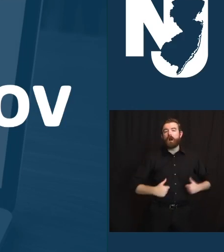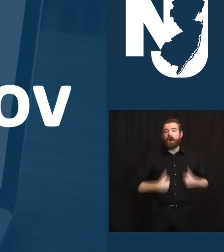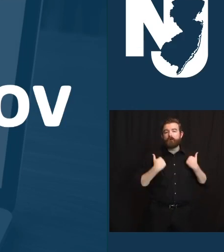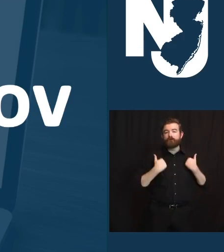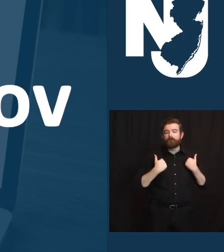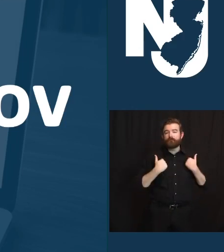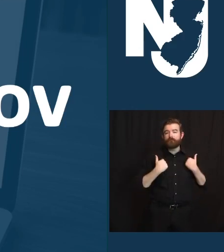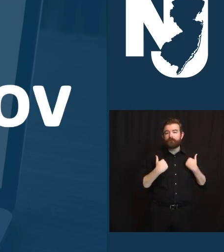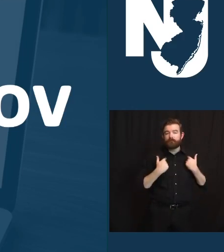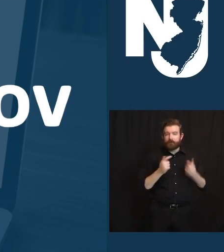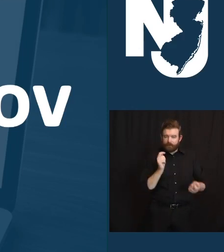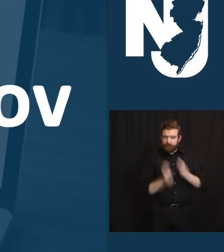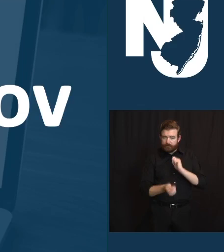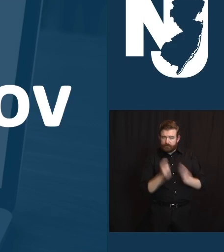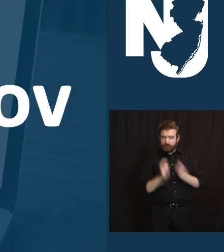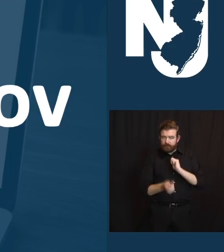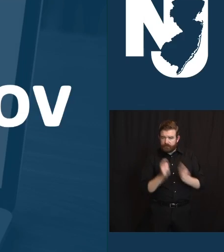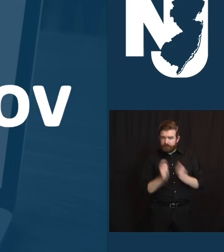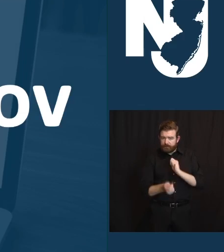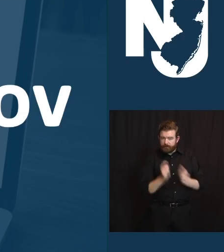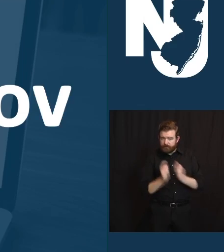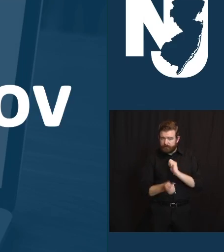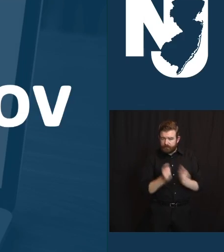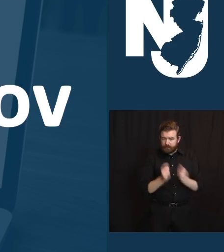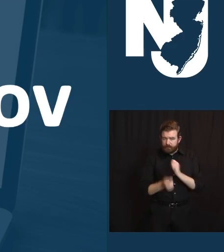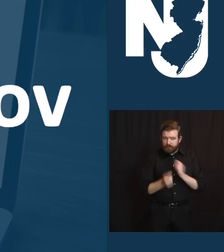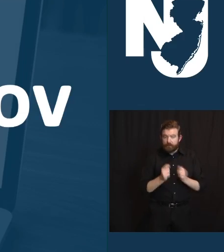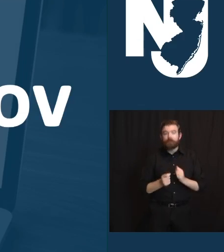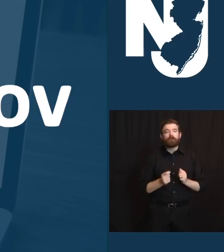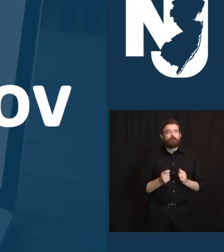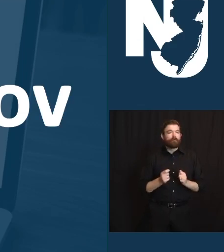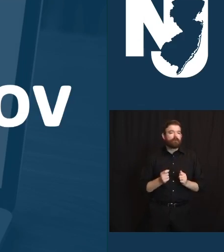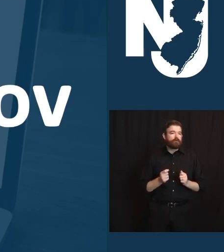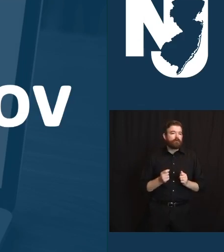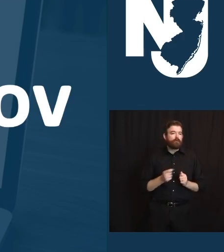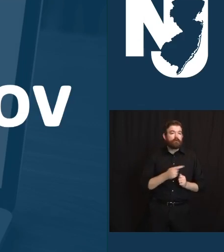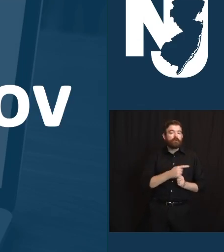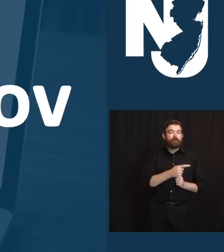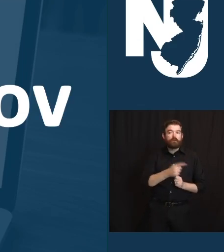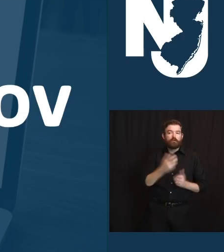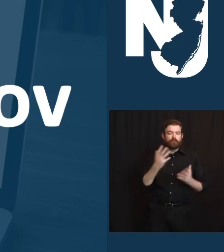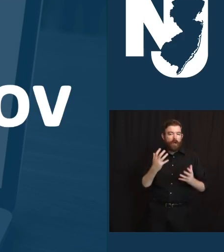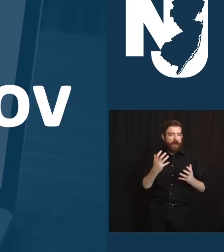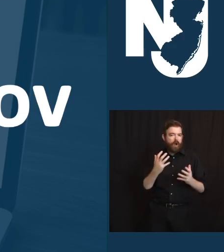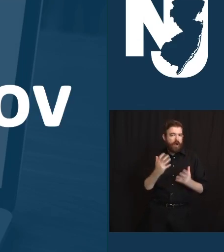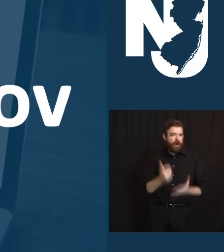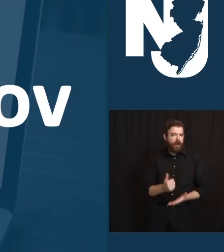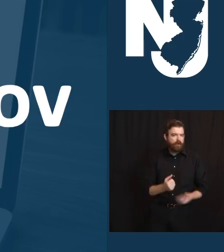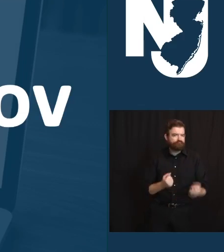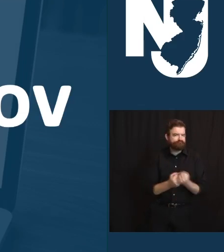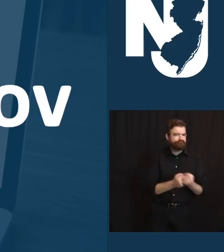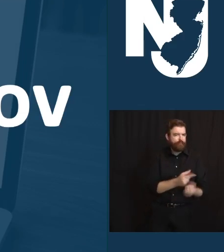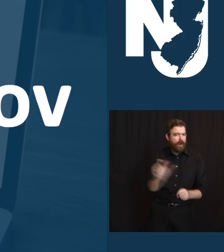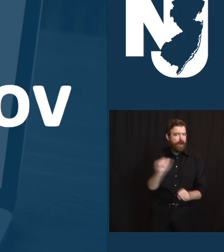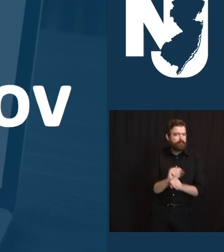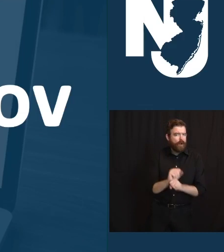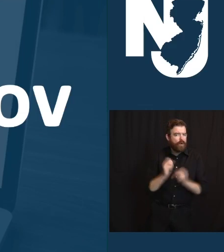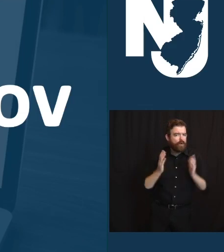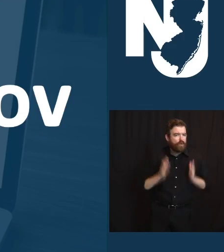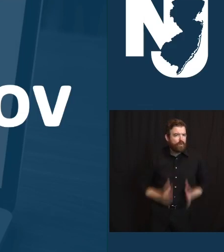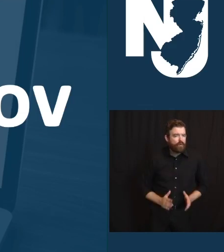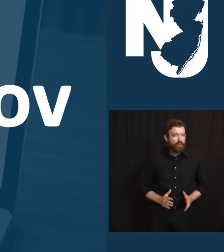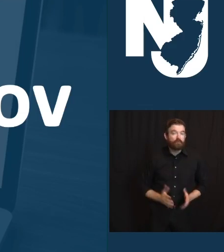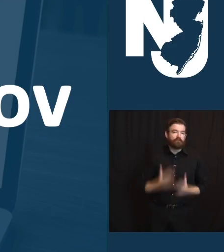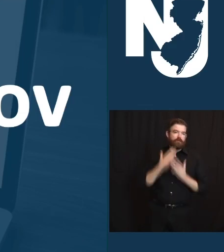financial impact on our hardworking employees. Once again, I want to thank CWA's leadership and members for